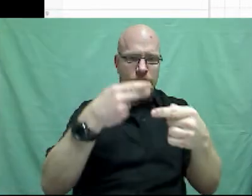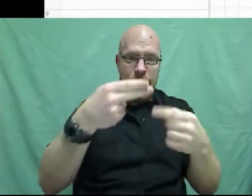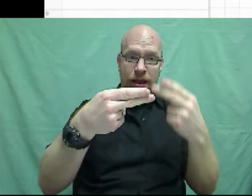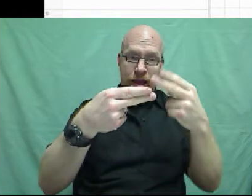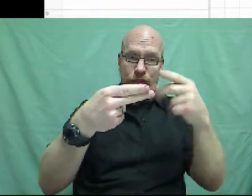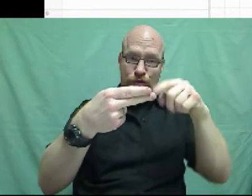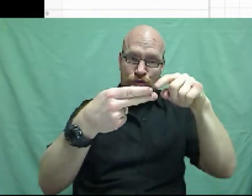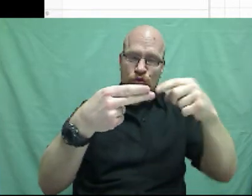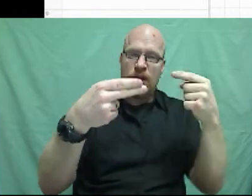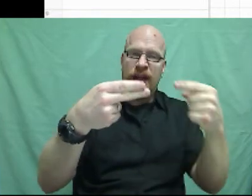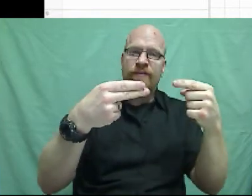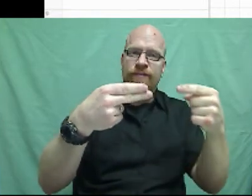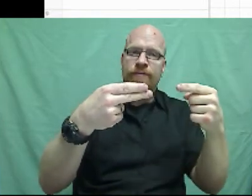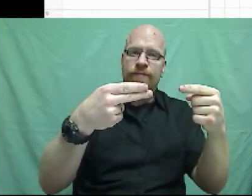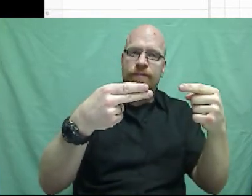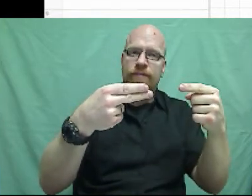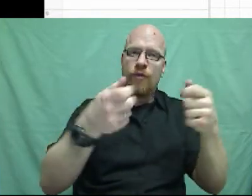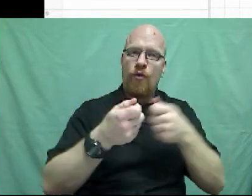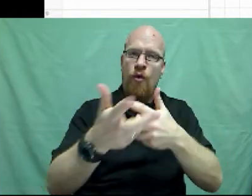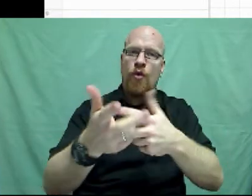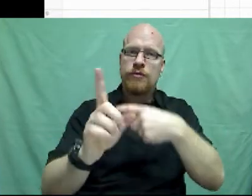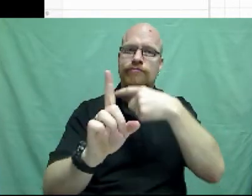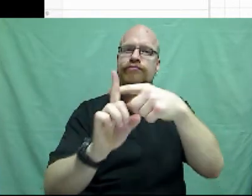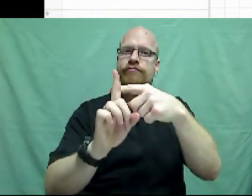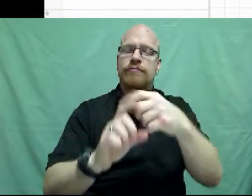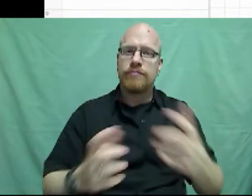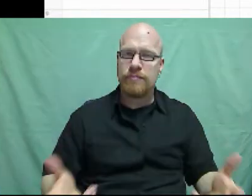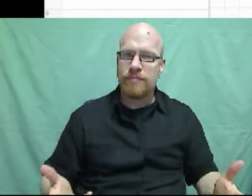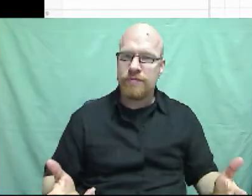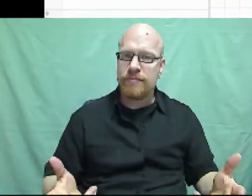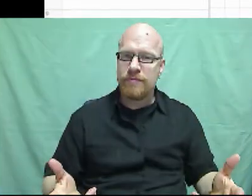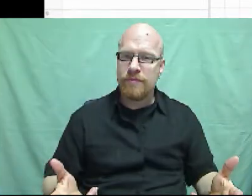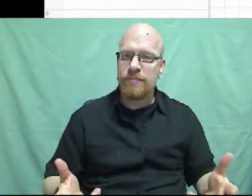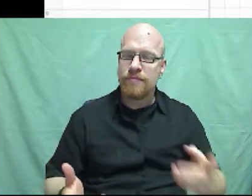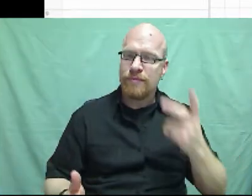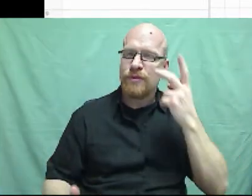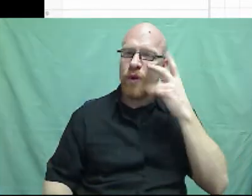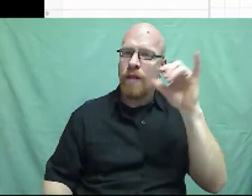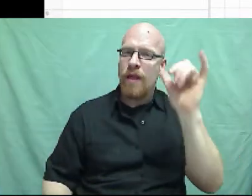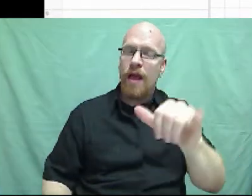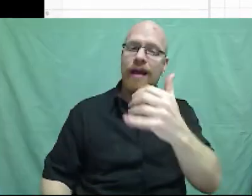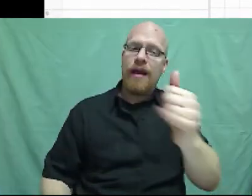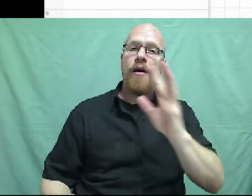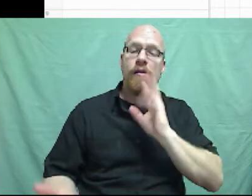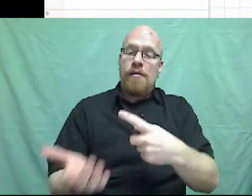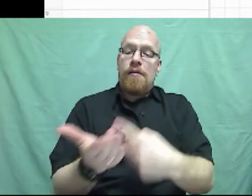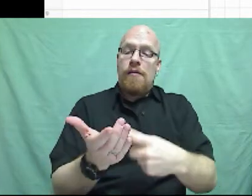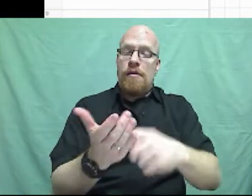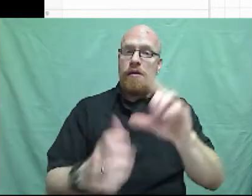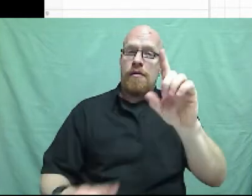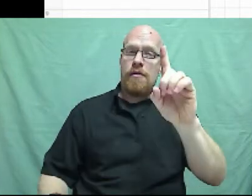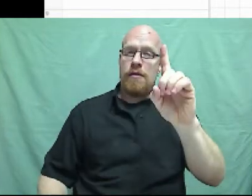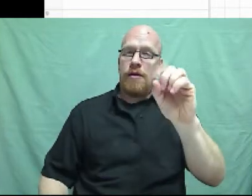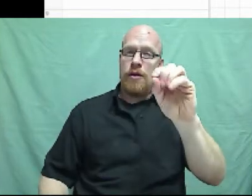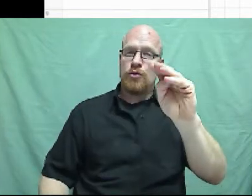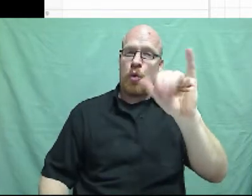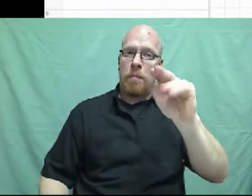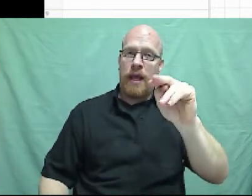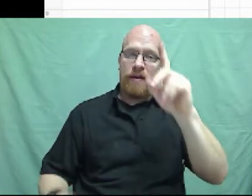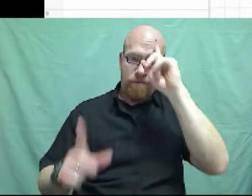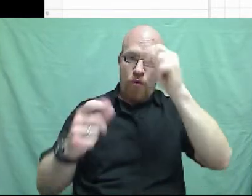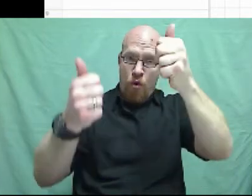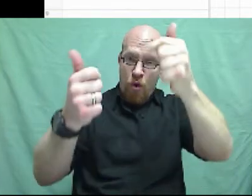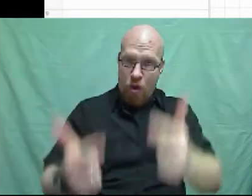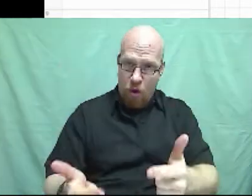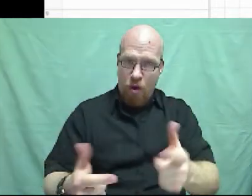plus something, we're moving to the left because h is actually a negative number. But it turns out to be x plus